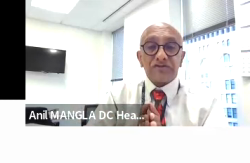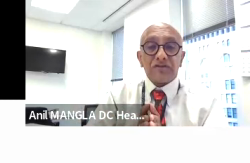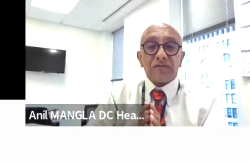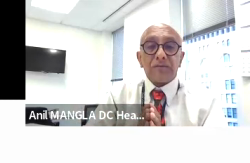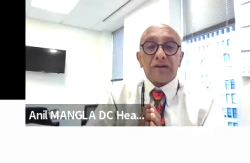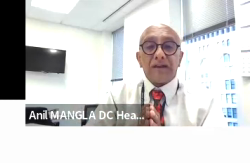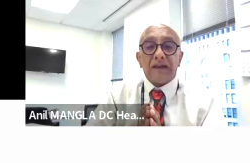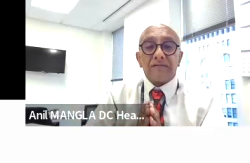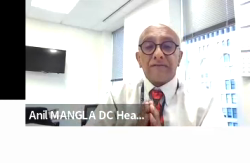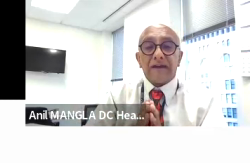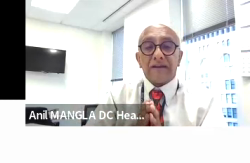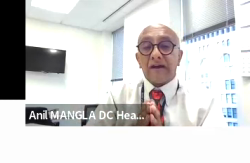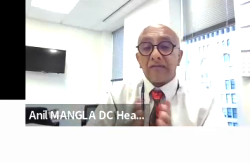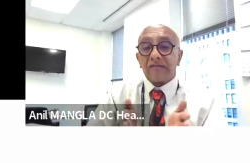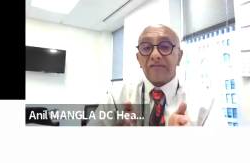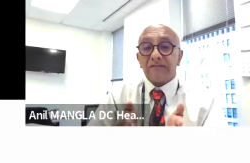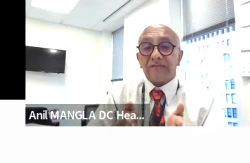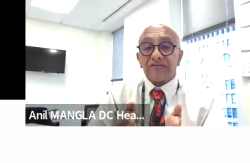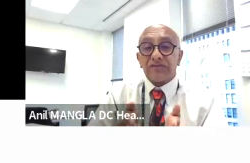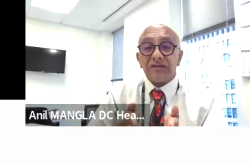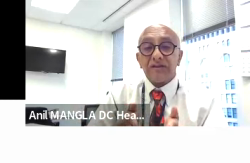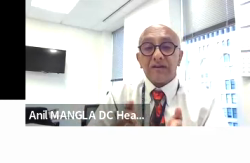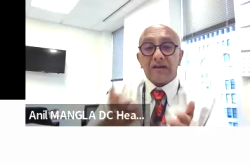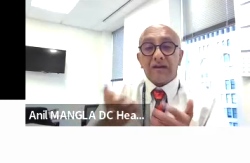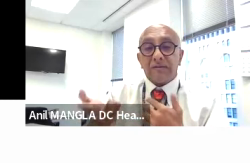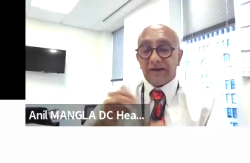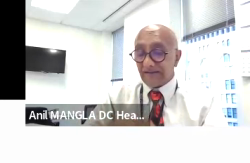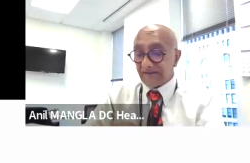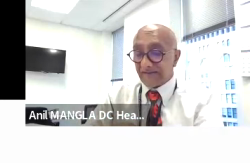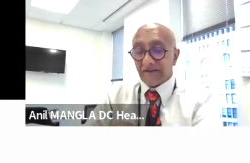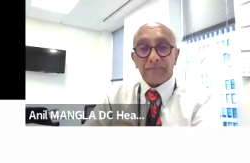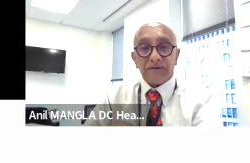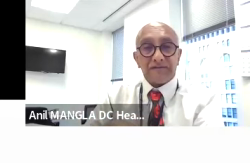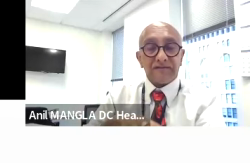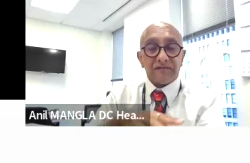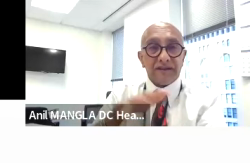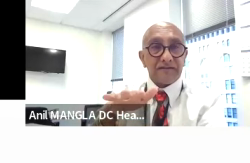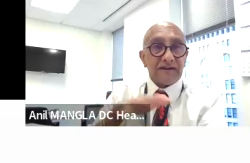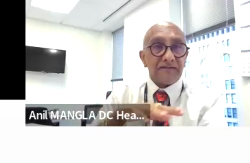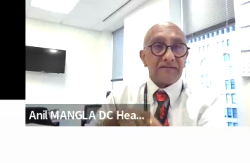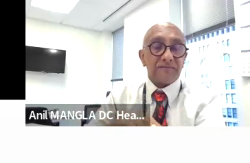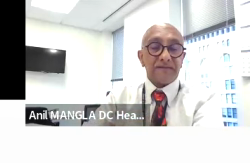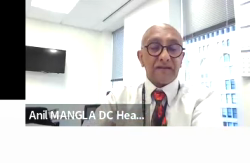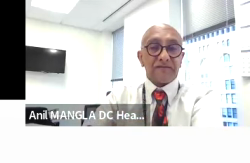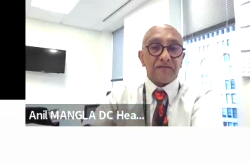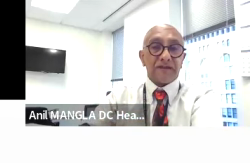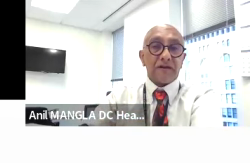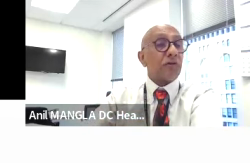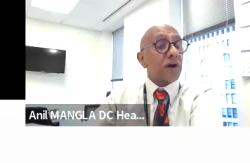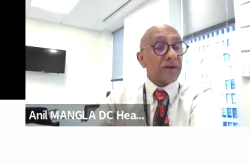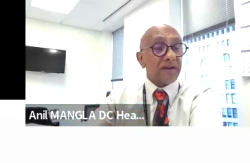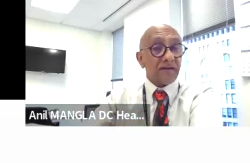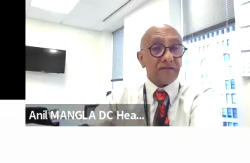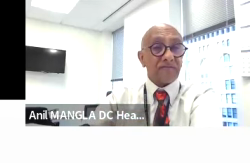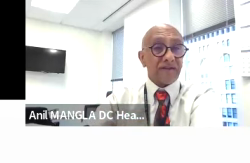Almost all children will have had RSV infection by their second birthday. So that kind of tells you that